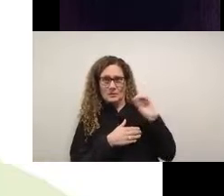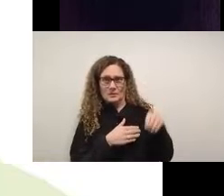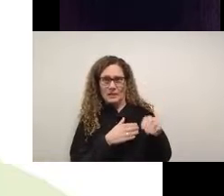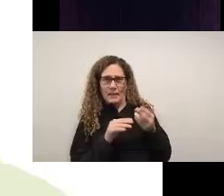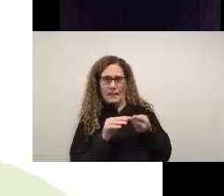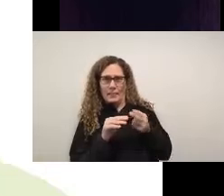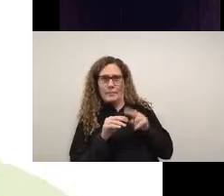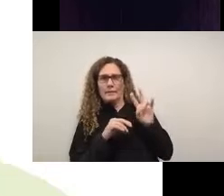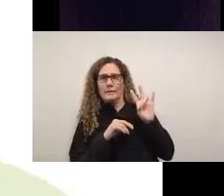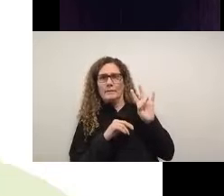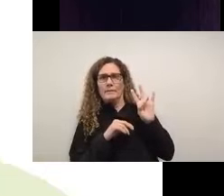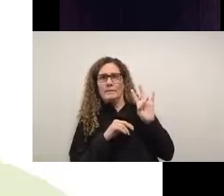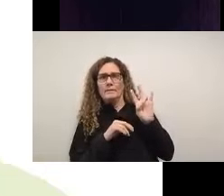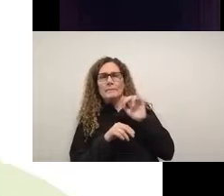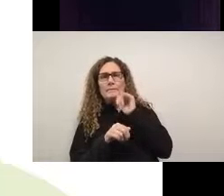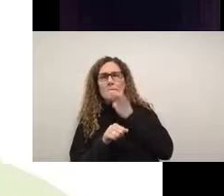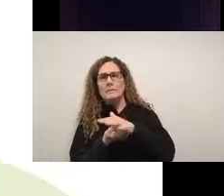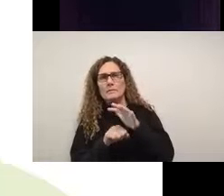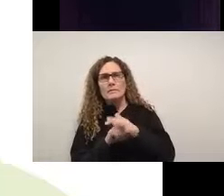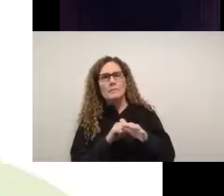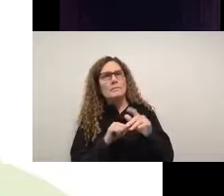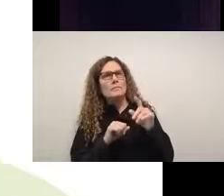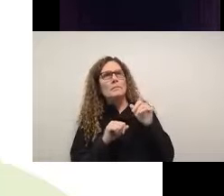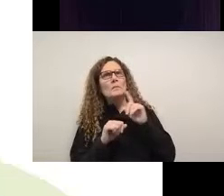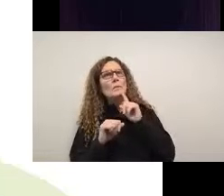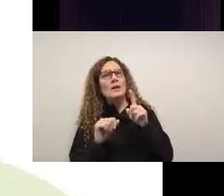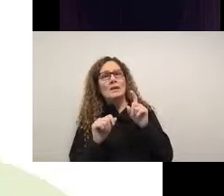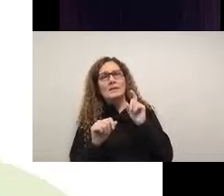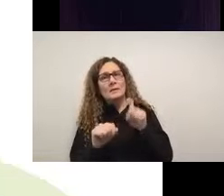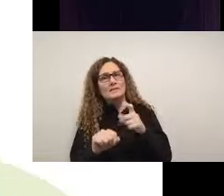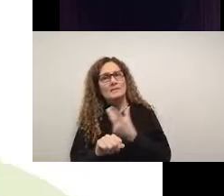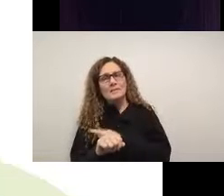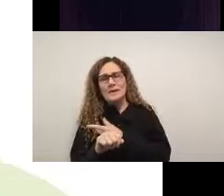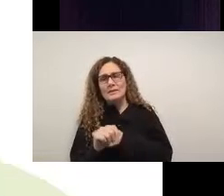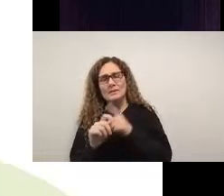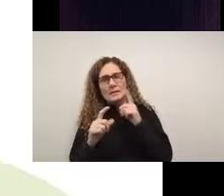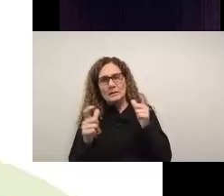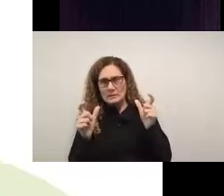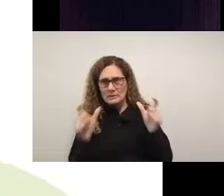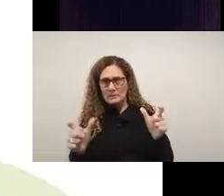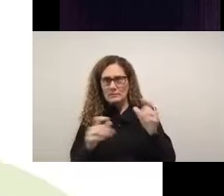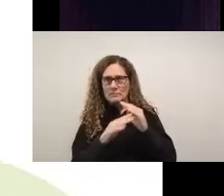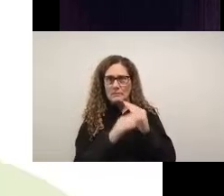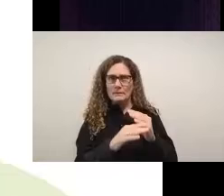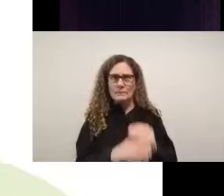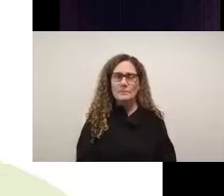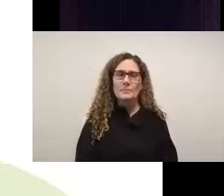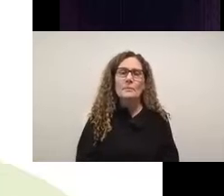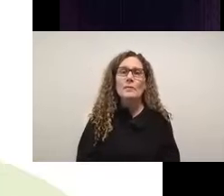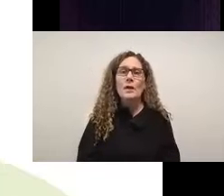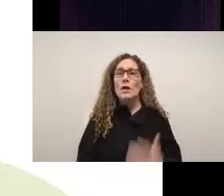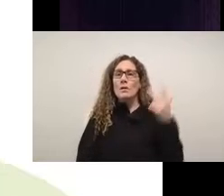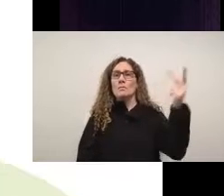COVID-19. For clinics, the City of Milwaukee is committed to engaging residents who have not yet been vaccinated through its mobile vaccination